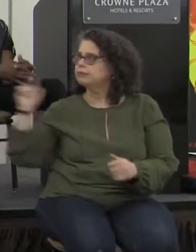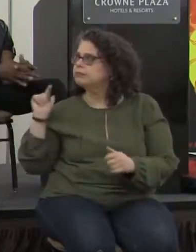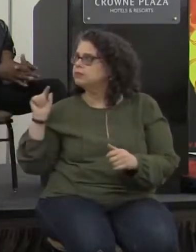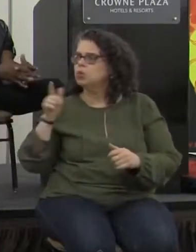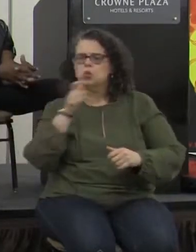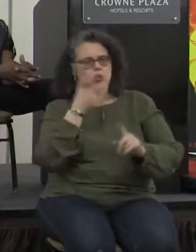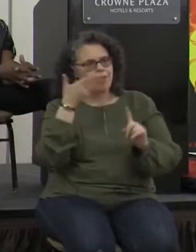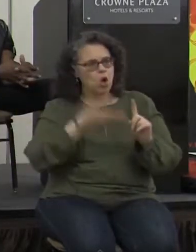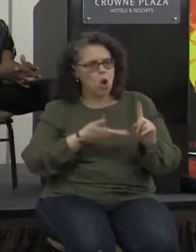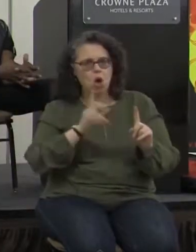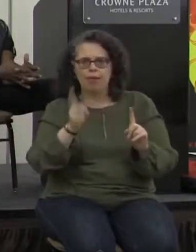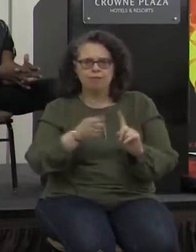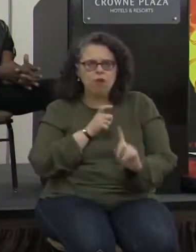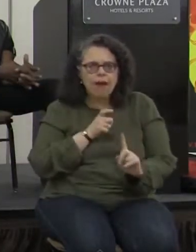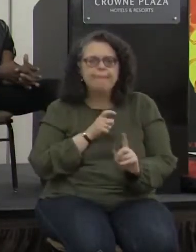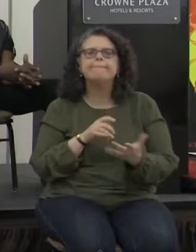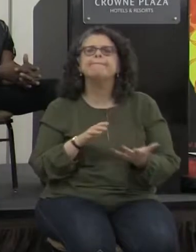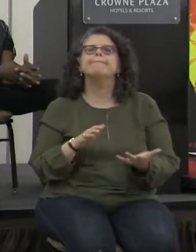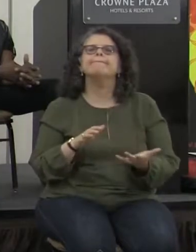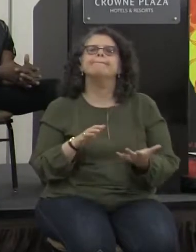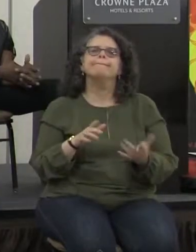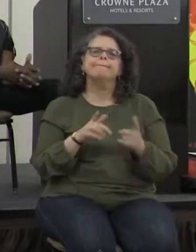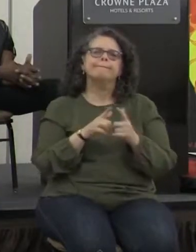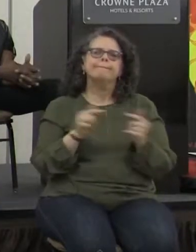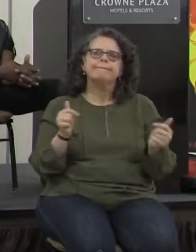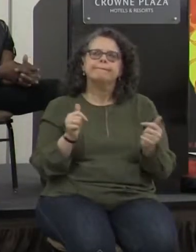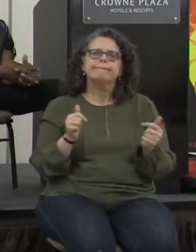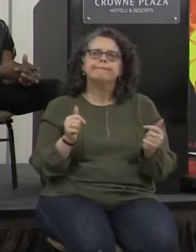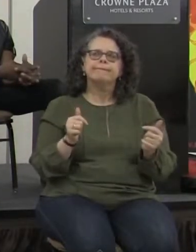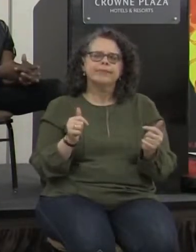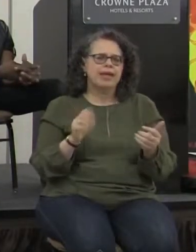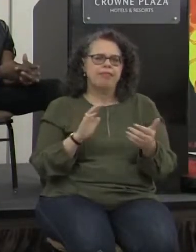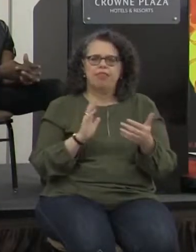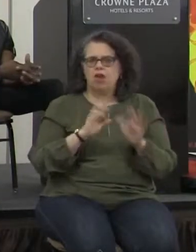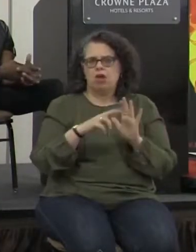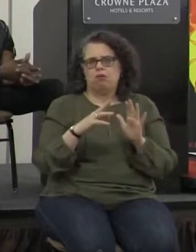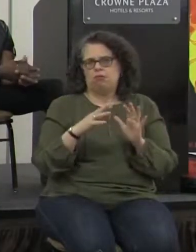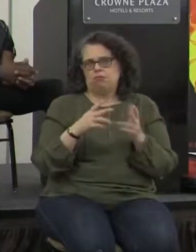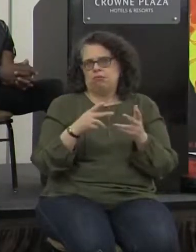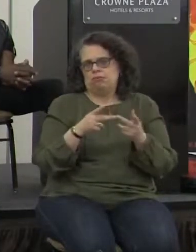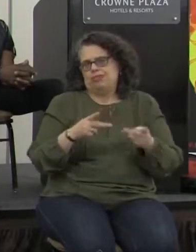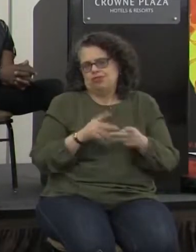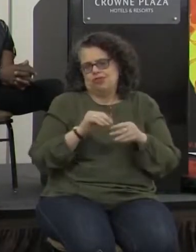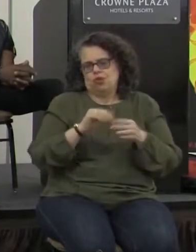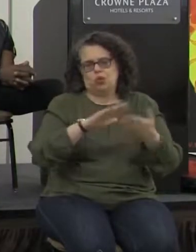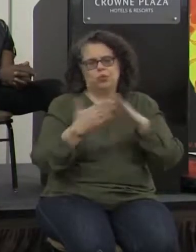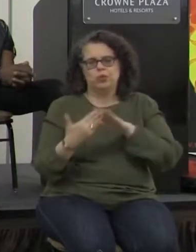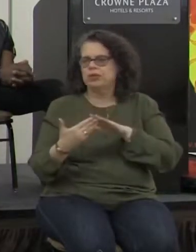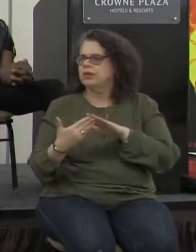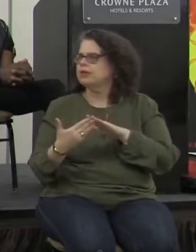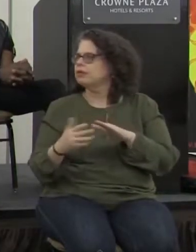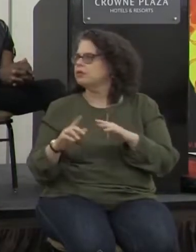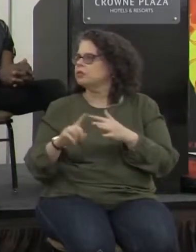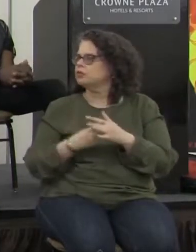they're from, and their place in our community. Why don't we start